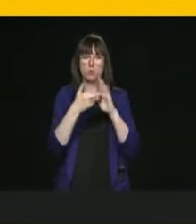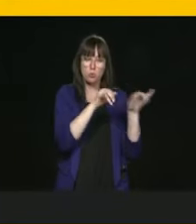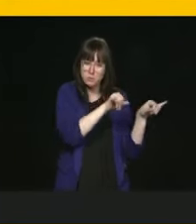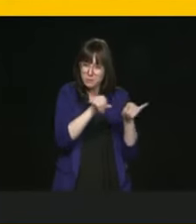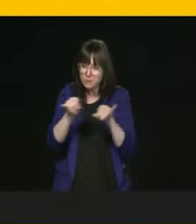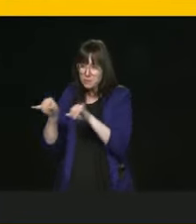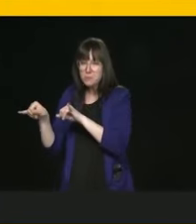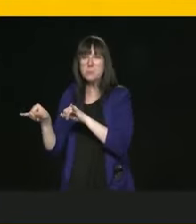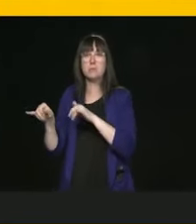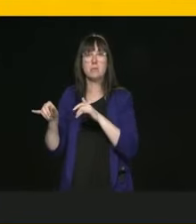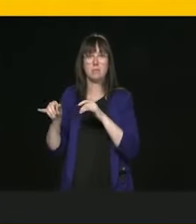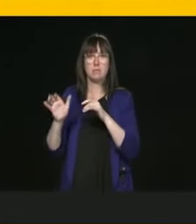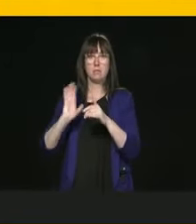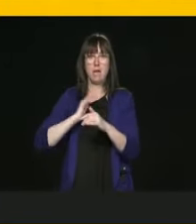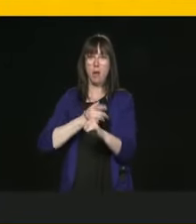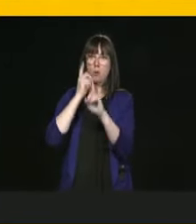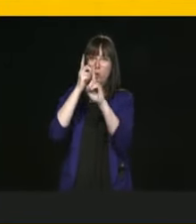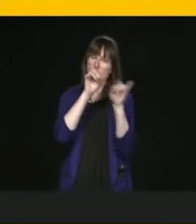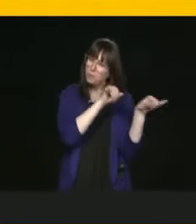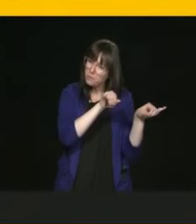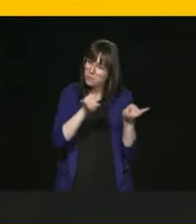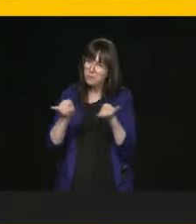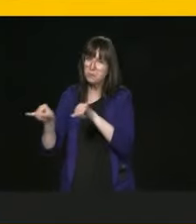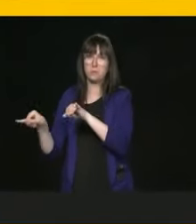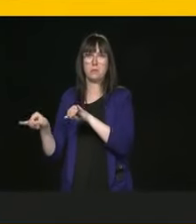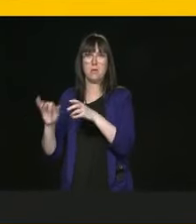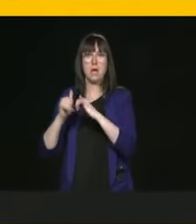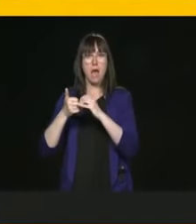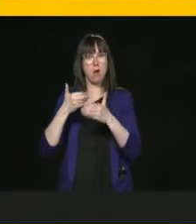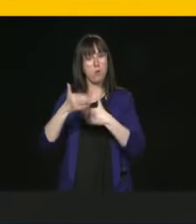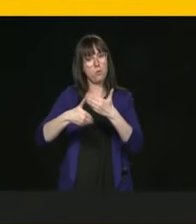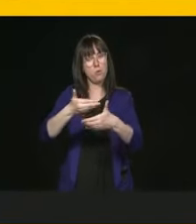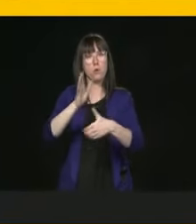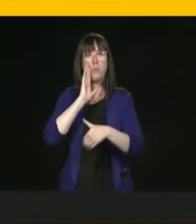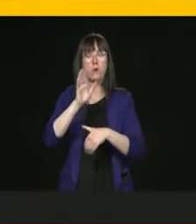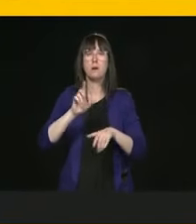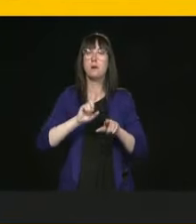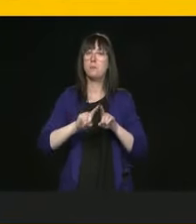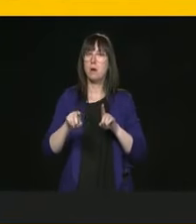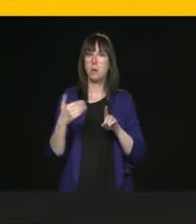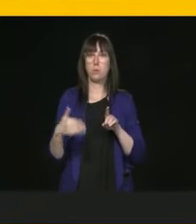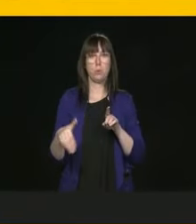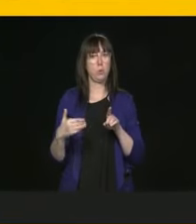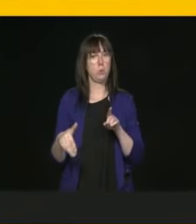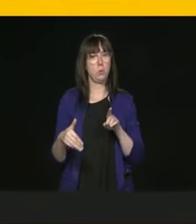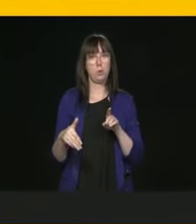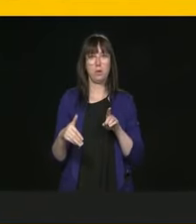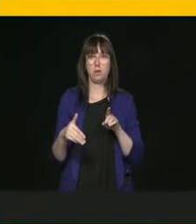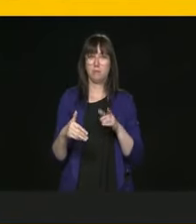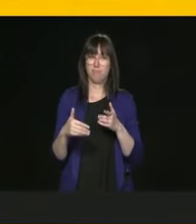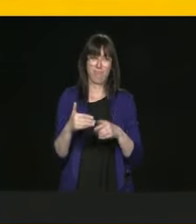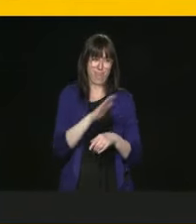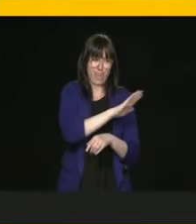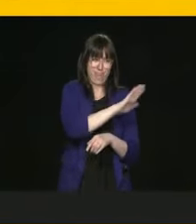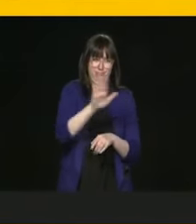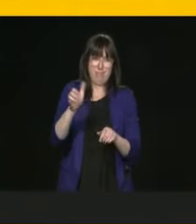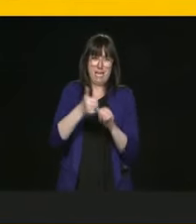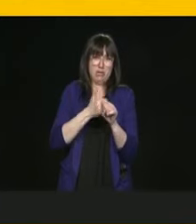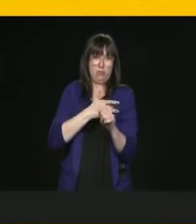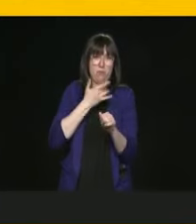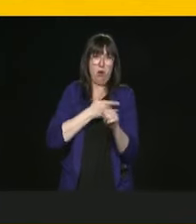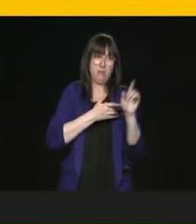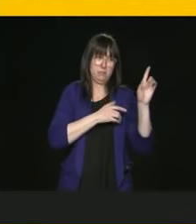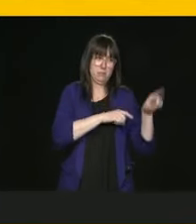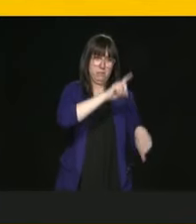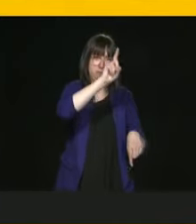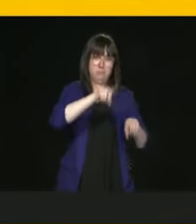will underline how we move forward. But of course, the situation is very different right across the country from one region